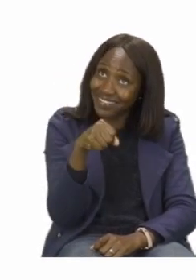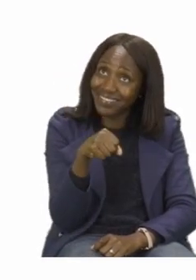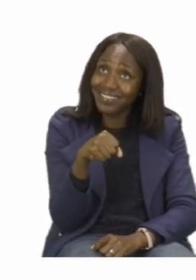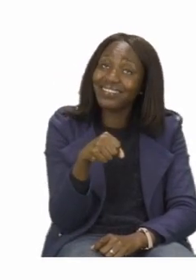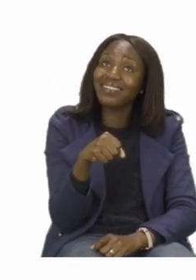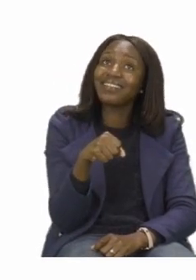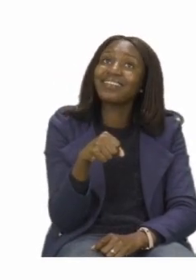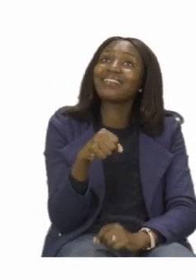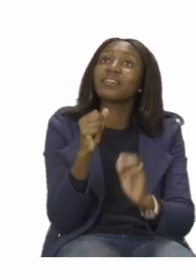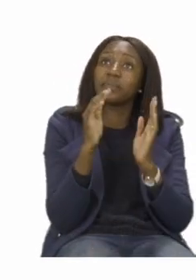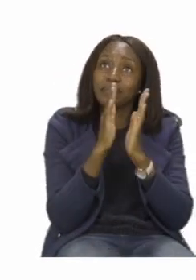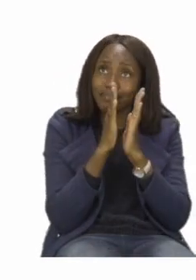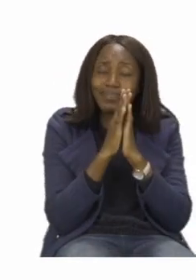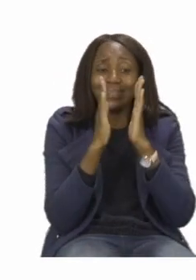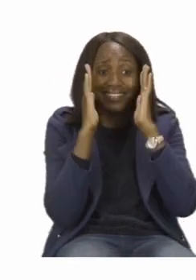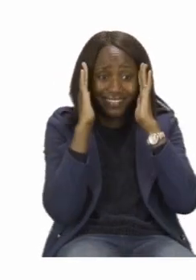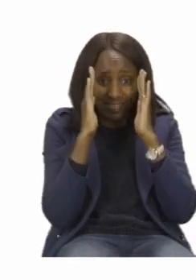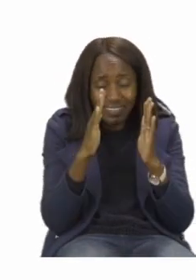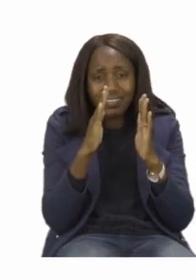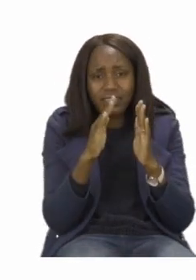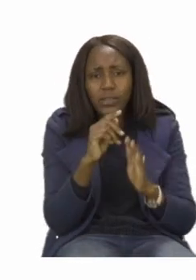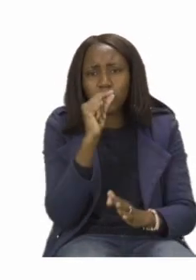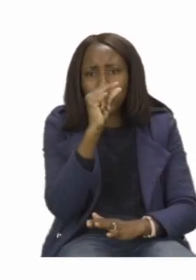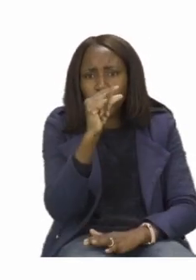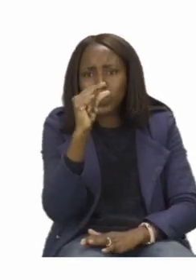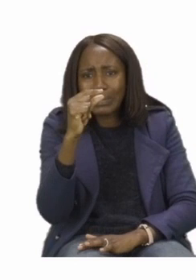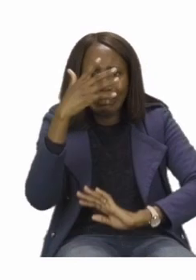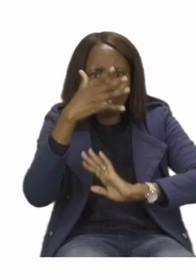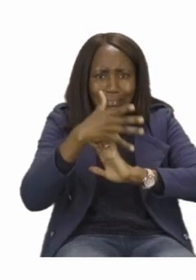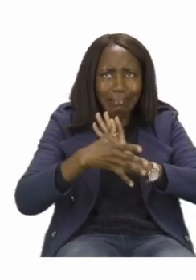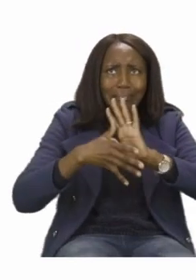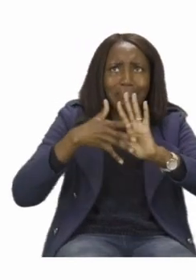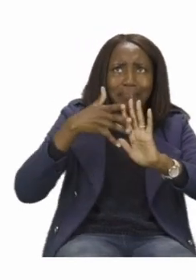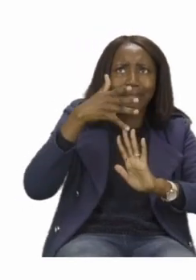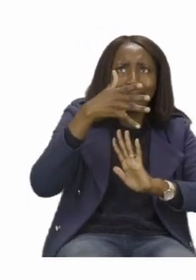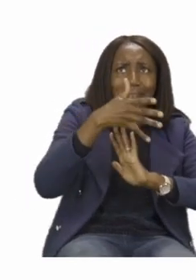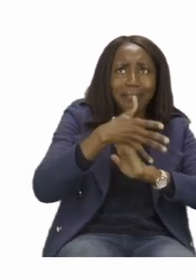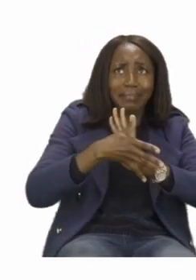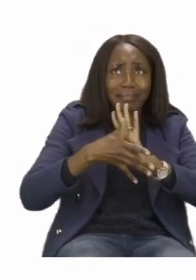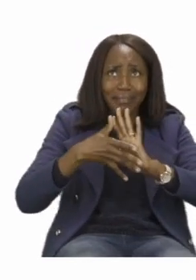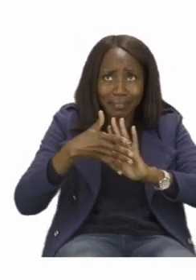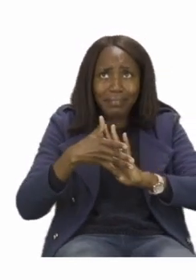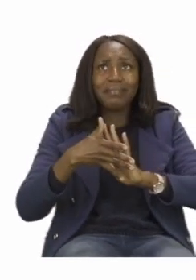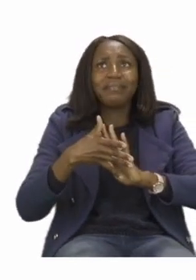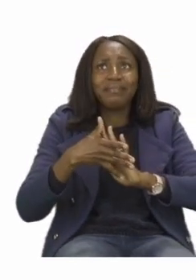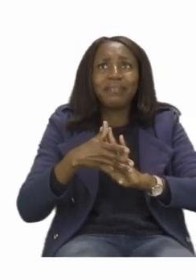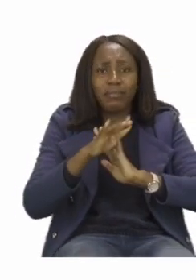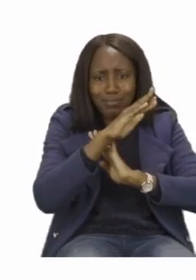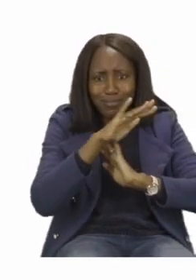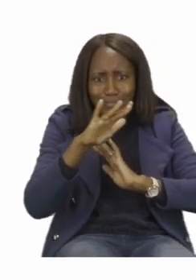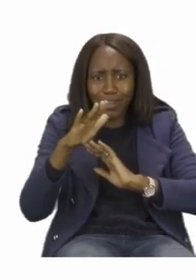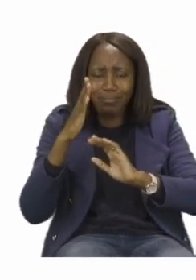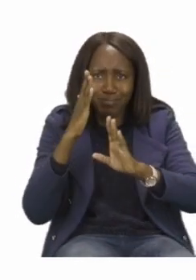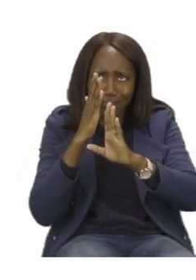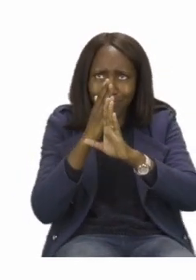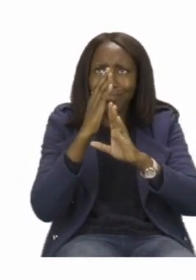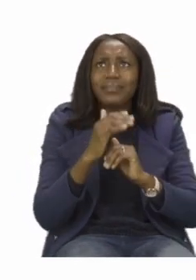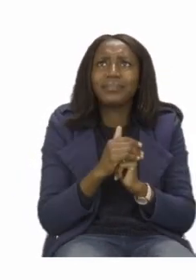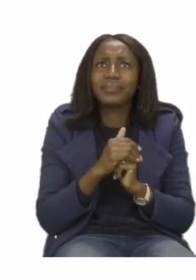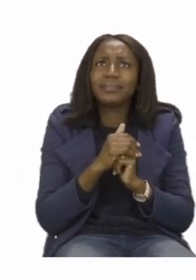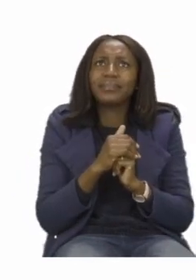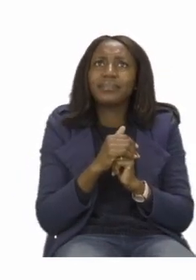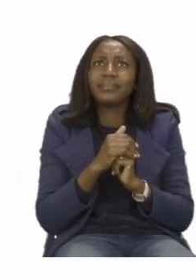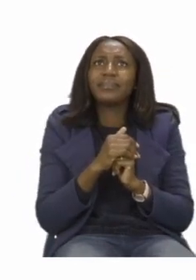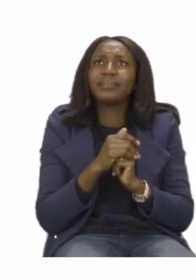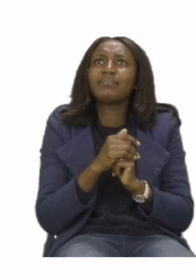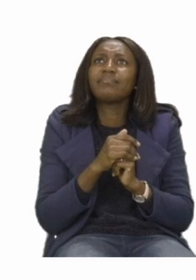so pay attention to the words that you are saying, and I want you to read them out loud. Don't forget, the reason why we're